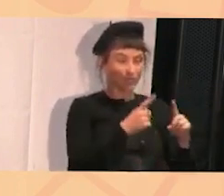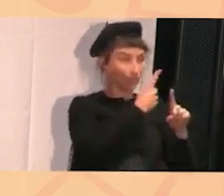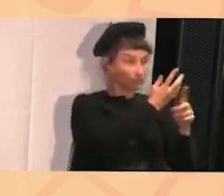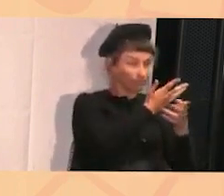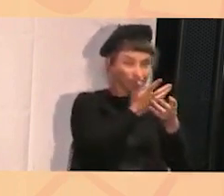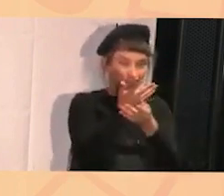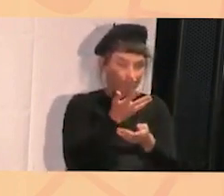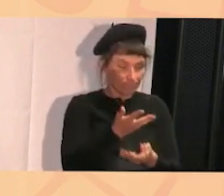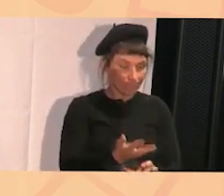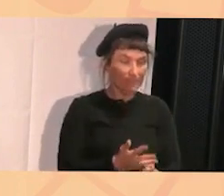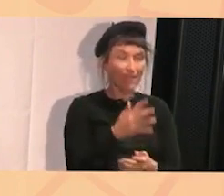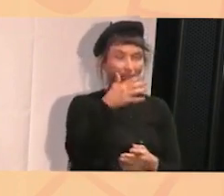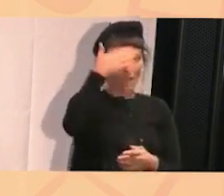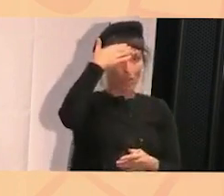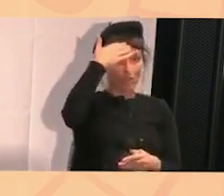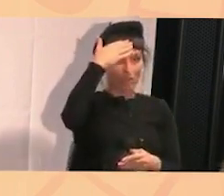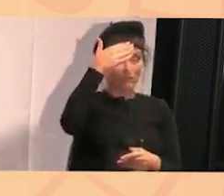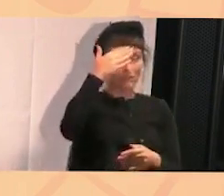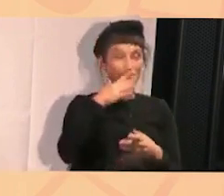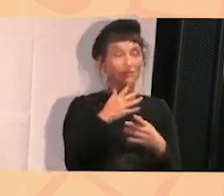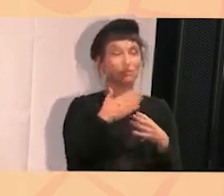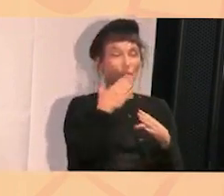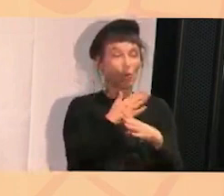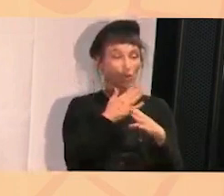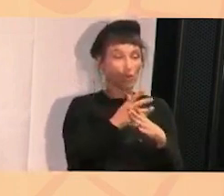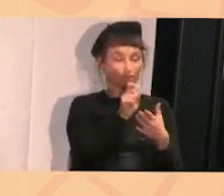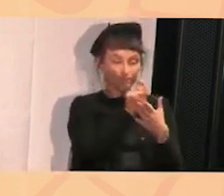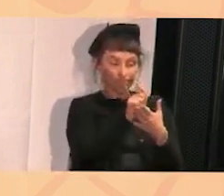been working on. And we've seen